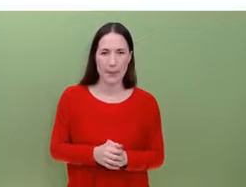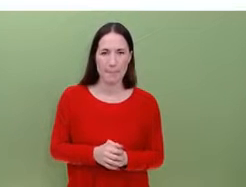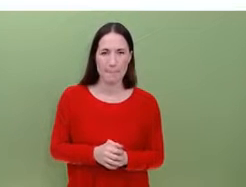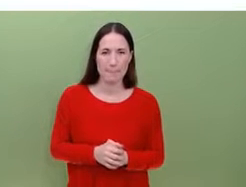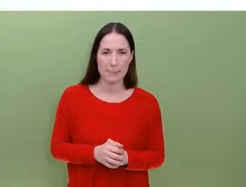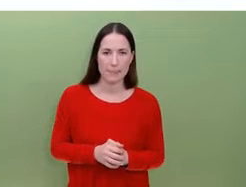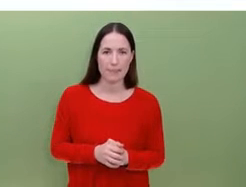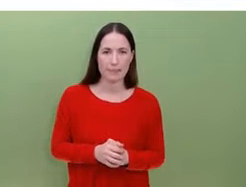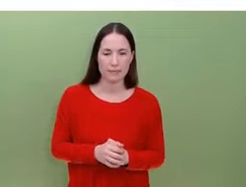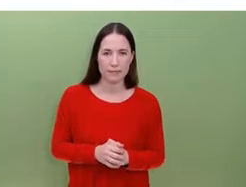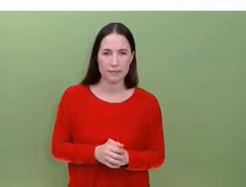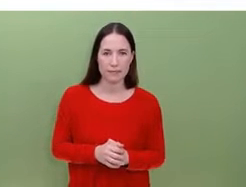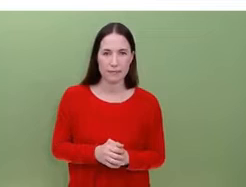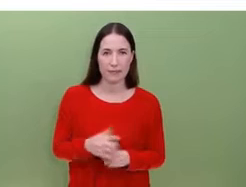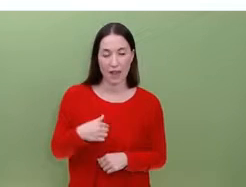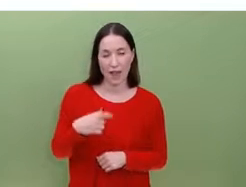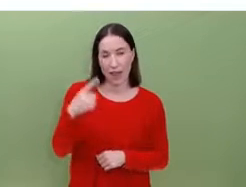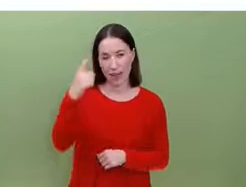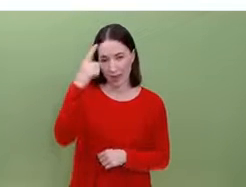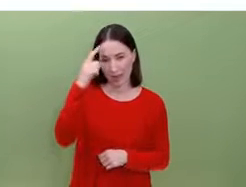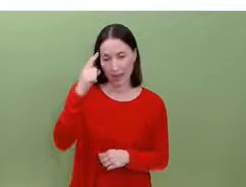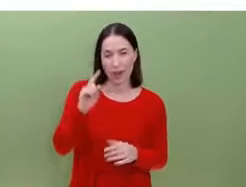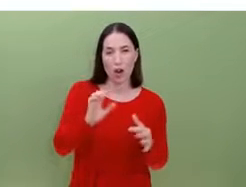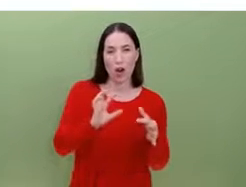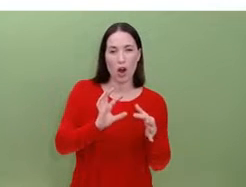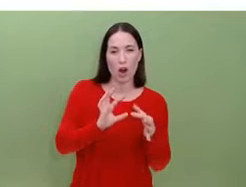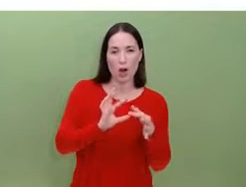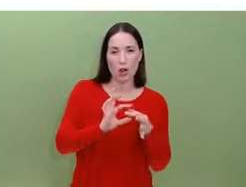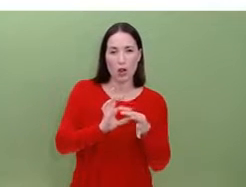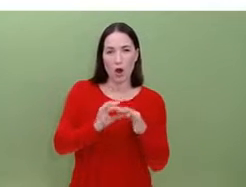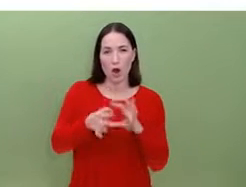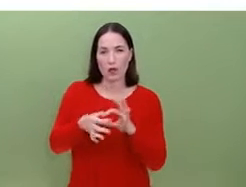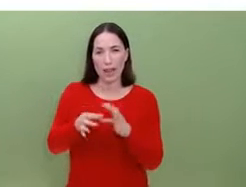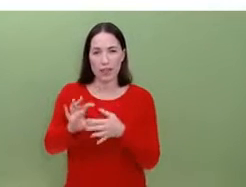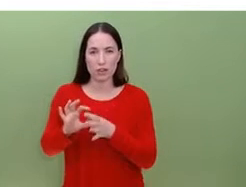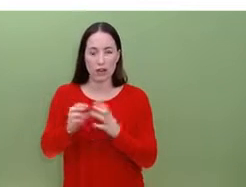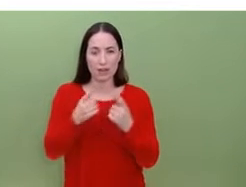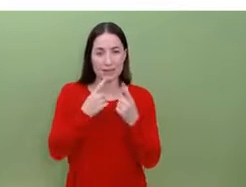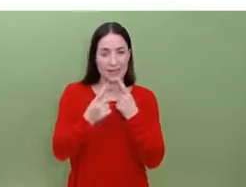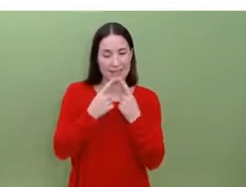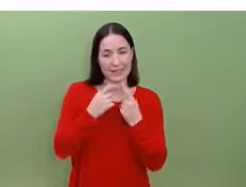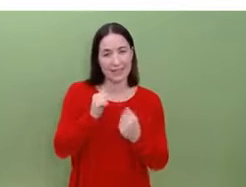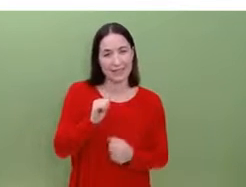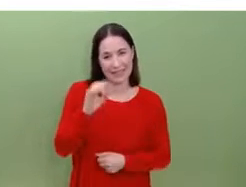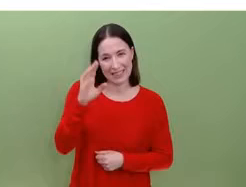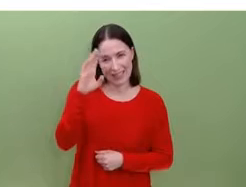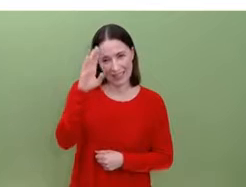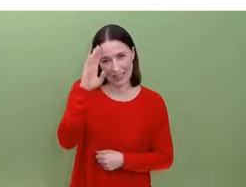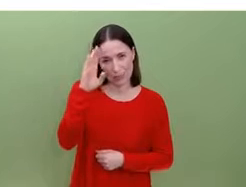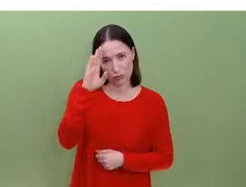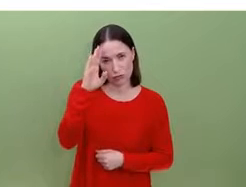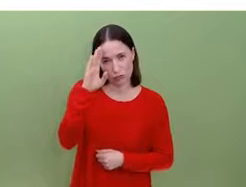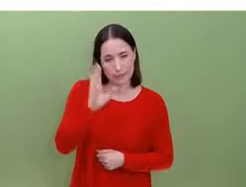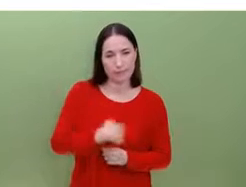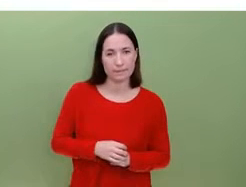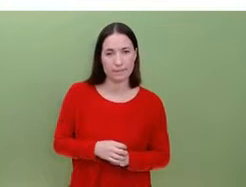I think correlational data is always dangerous, but it does seem